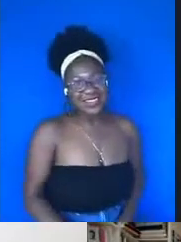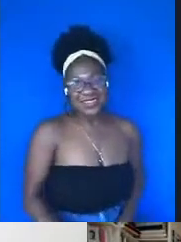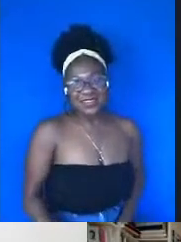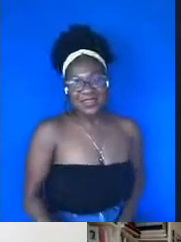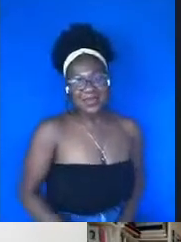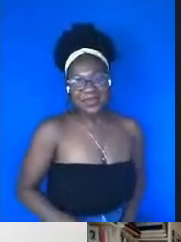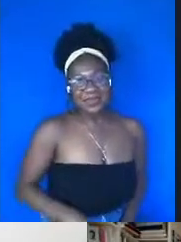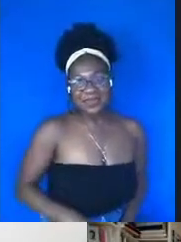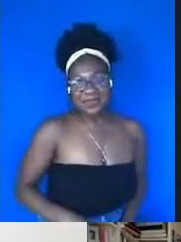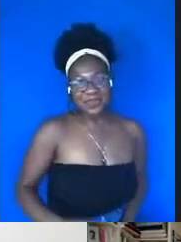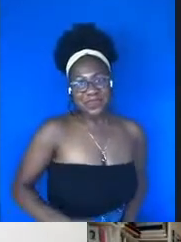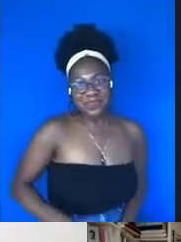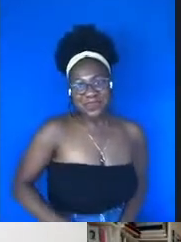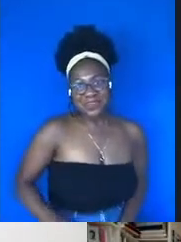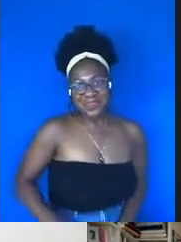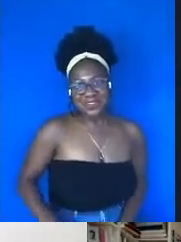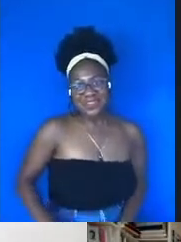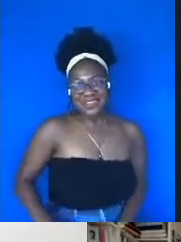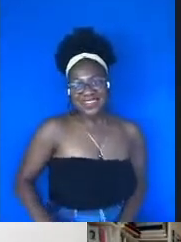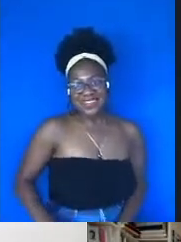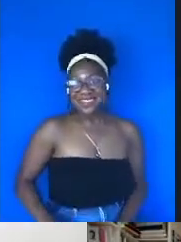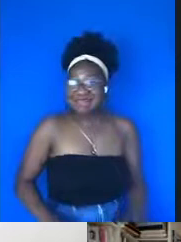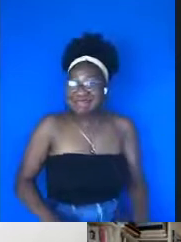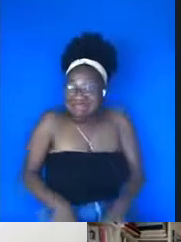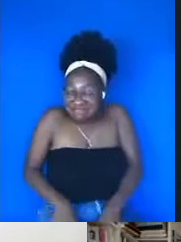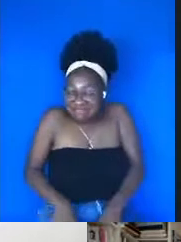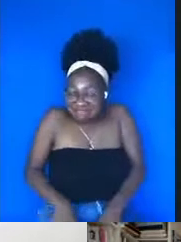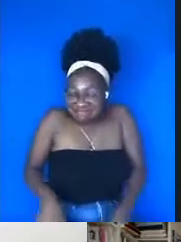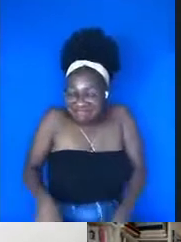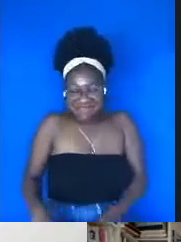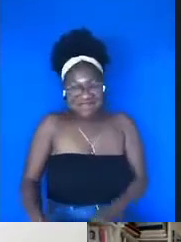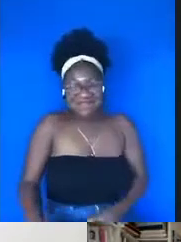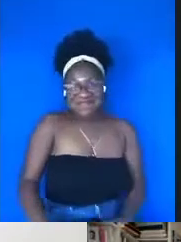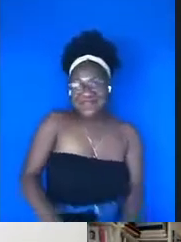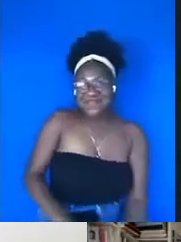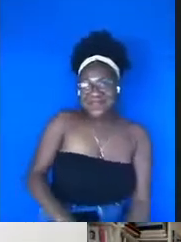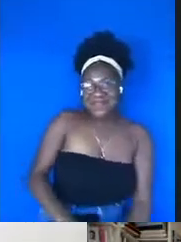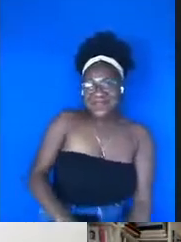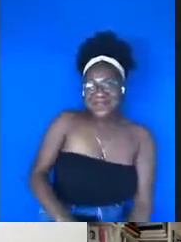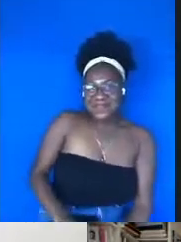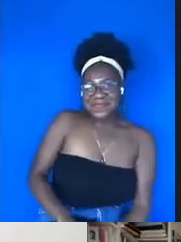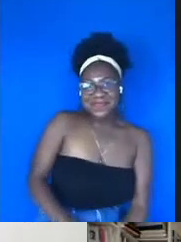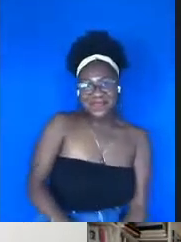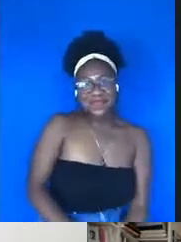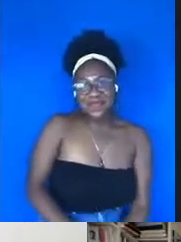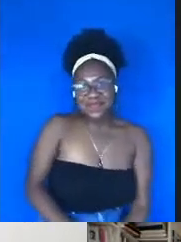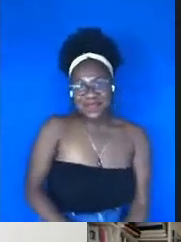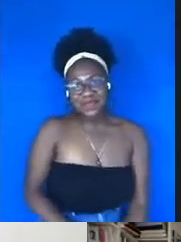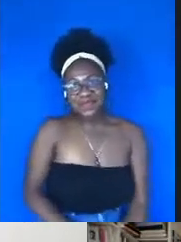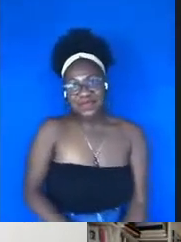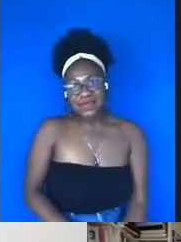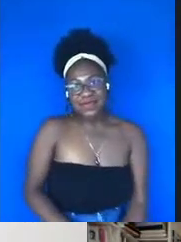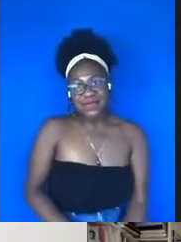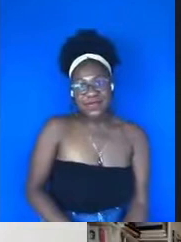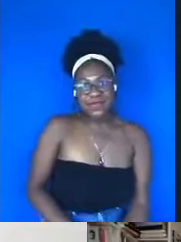I think men are just scared of losing their power. I think there's a scarcity complex there. I think it's like, I